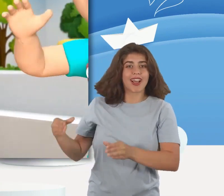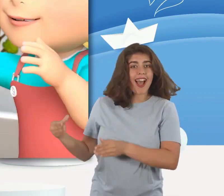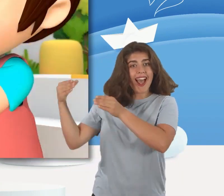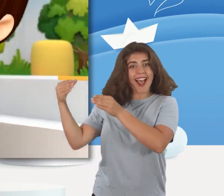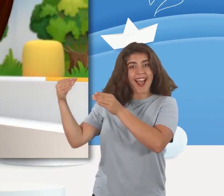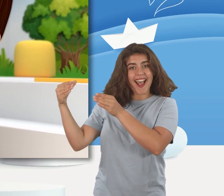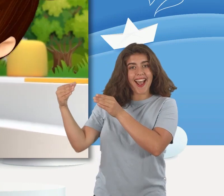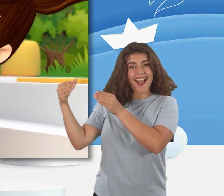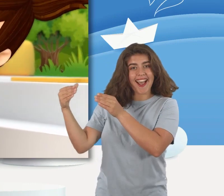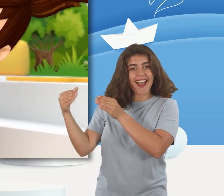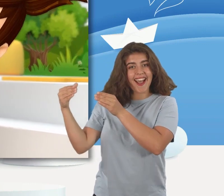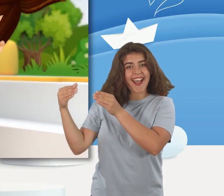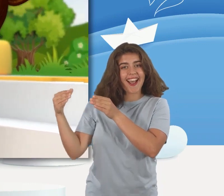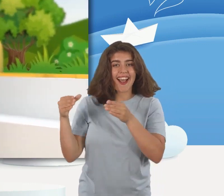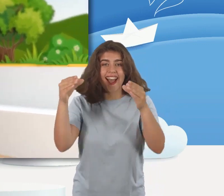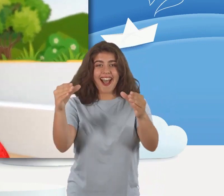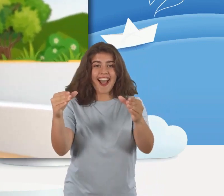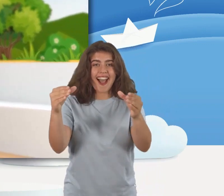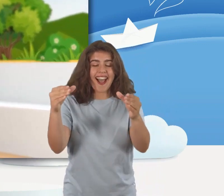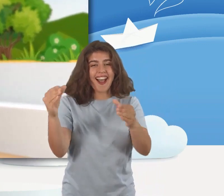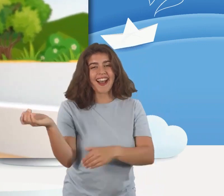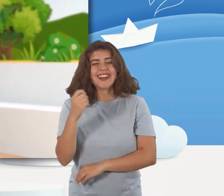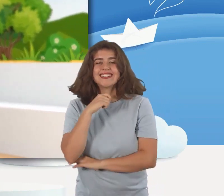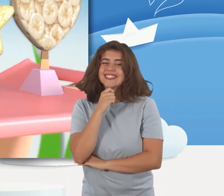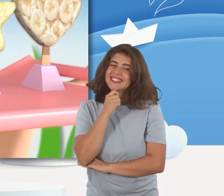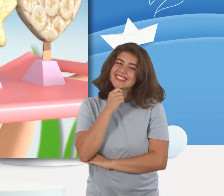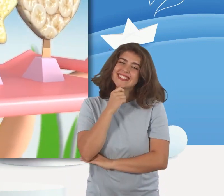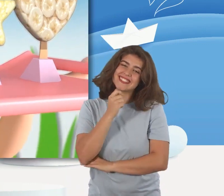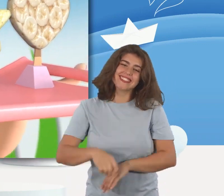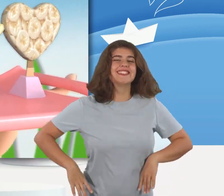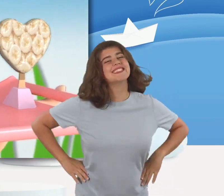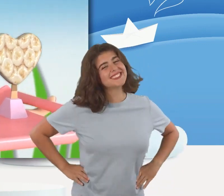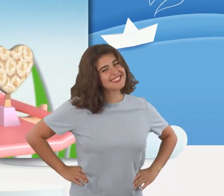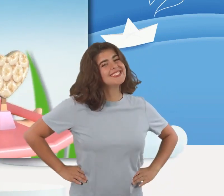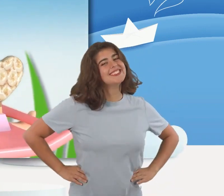I found you, my lovely little heart.